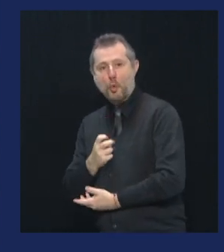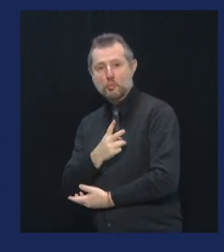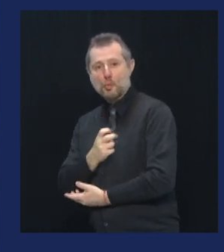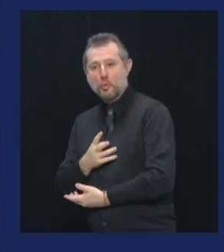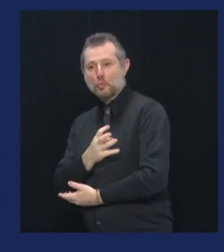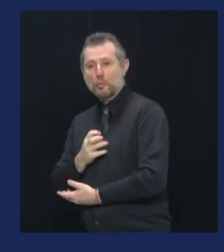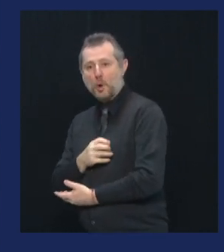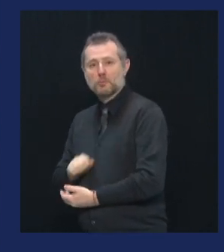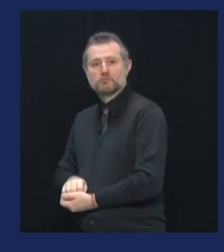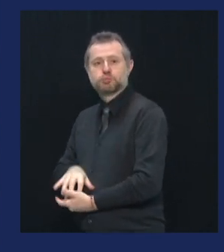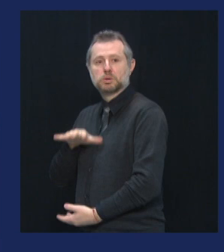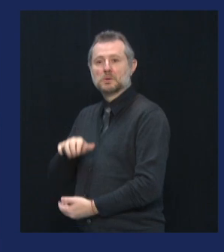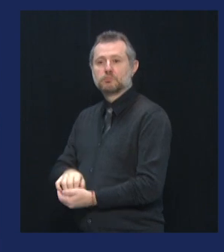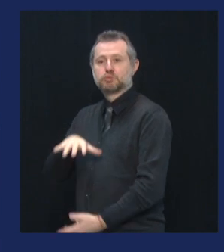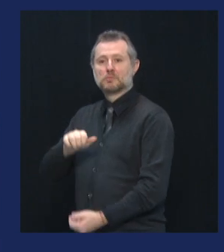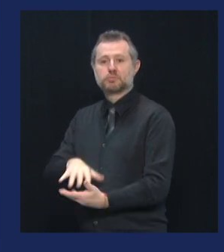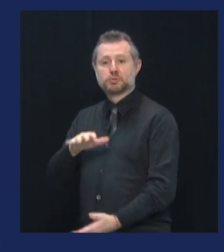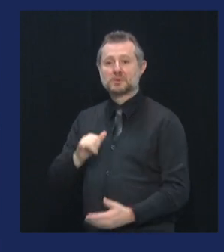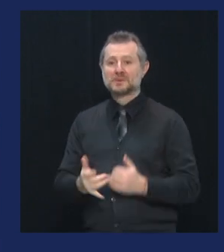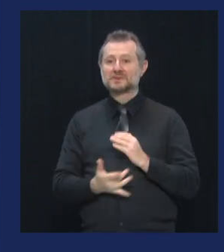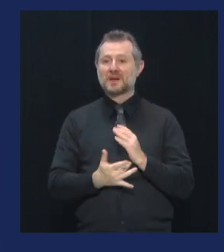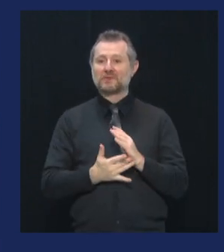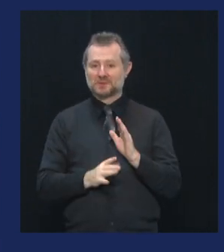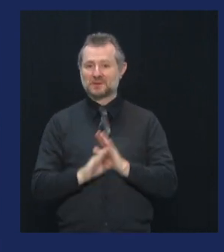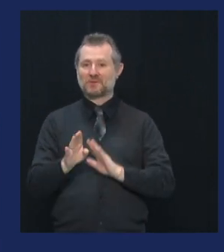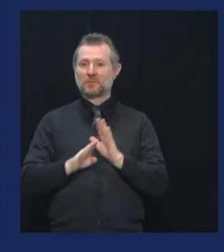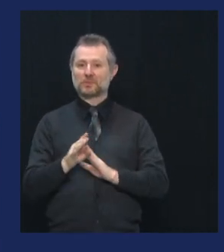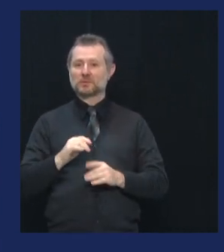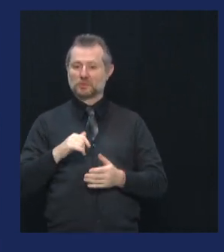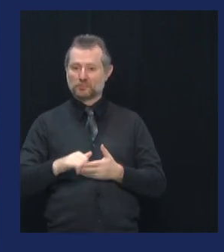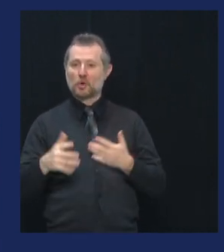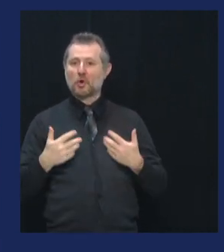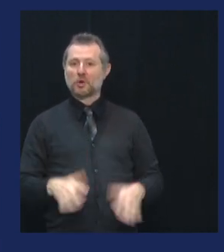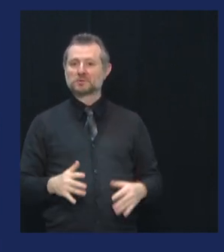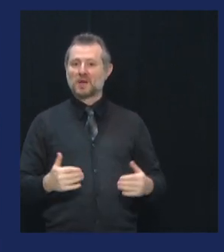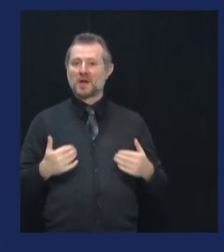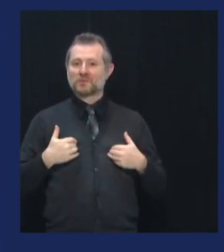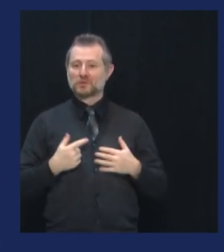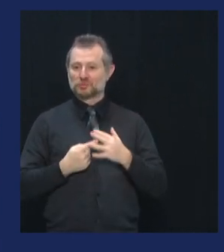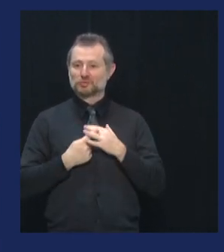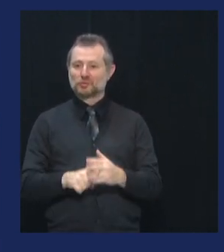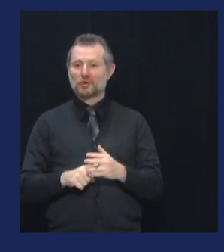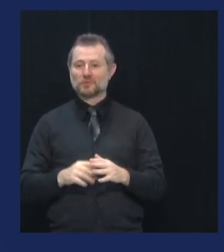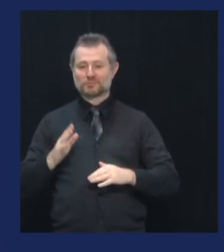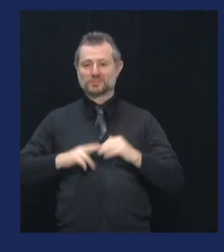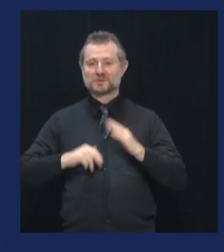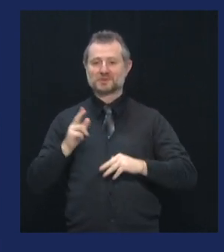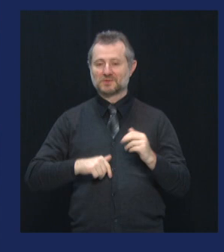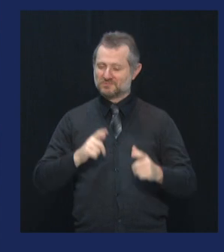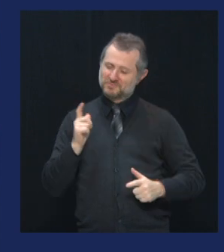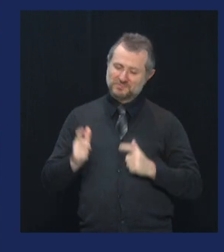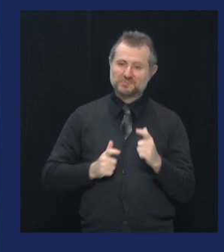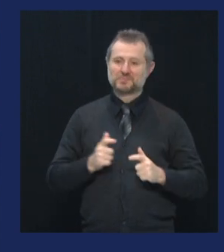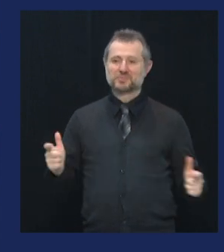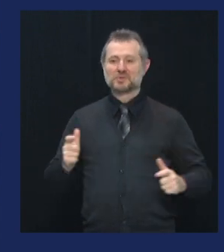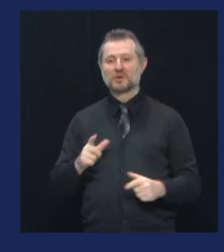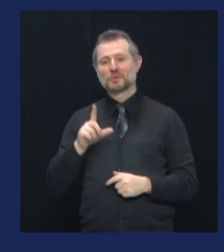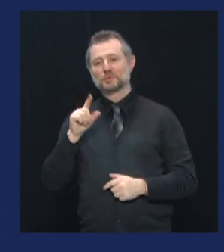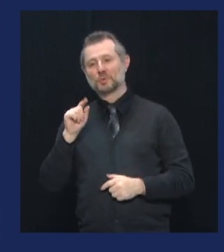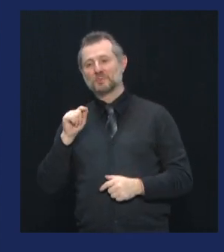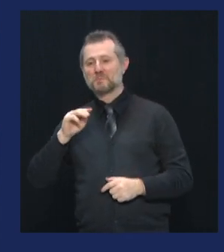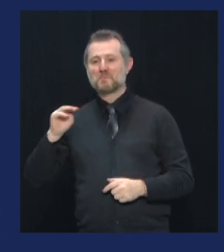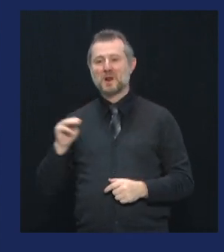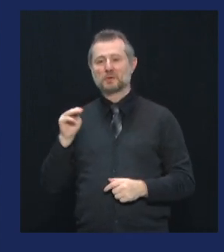developed right here in upstate New York. We have already begun construction on a large-scale 20-megawatt energy